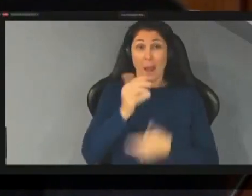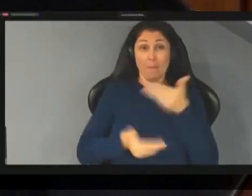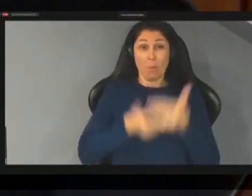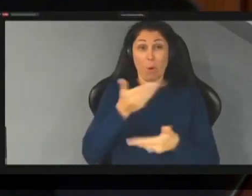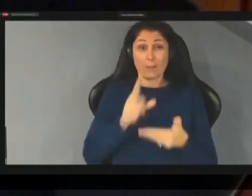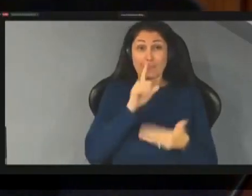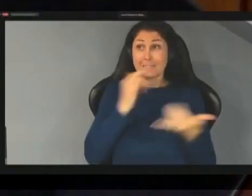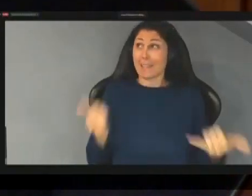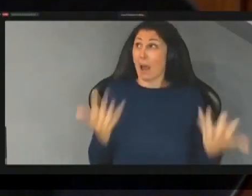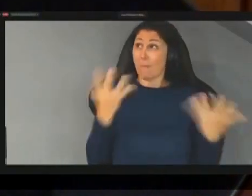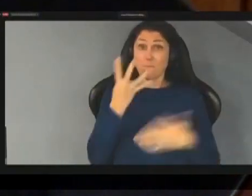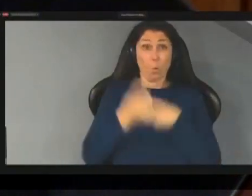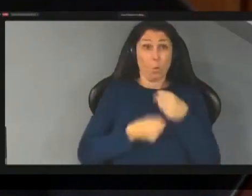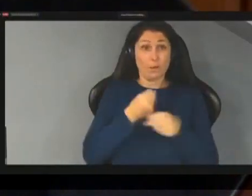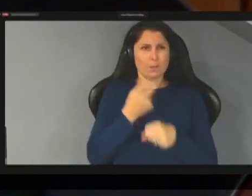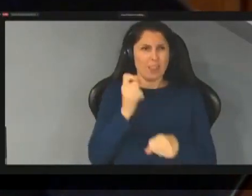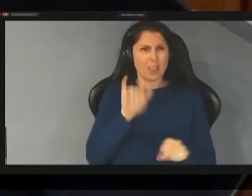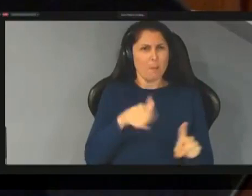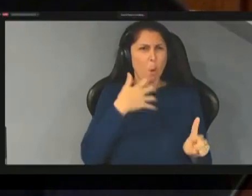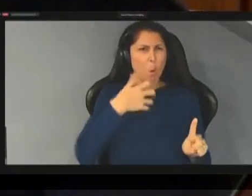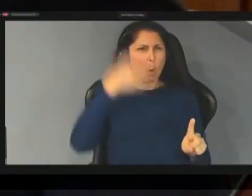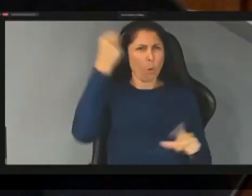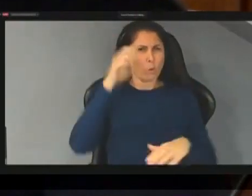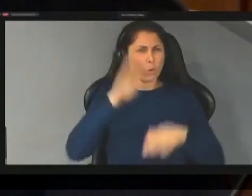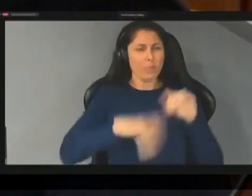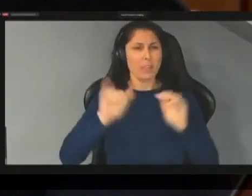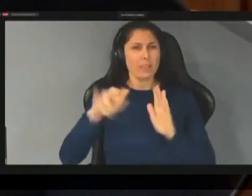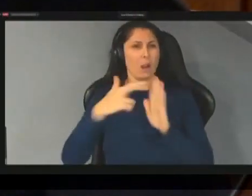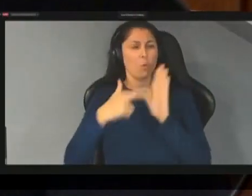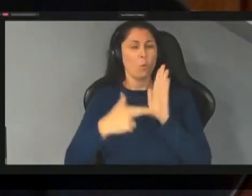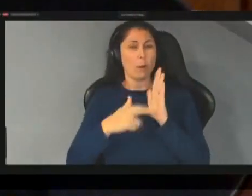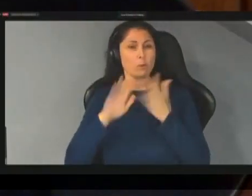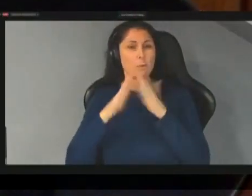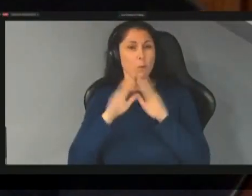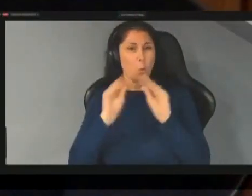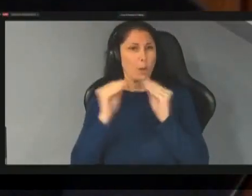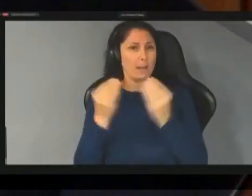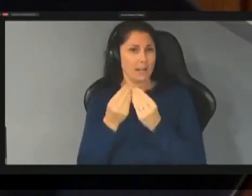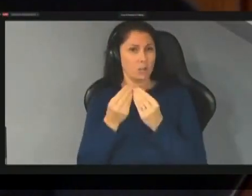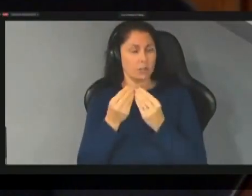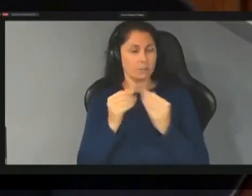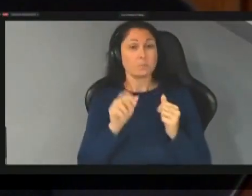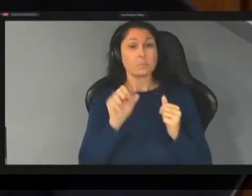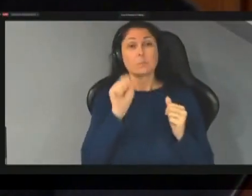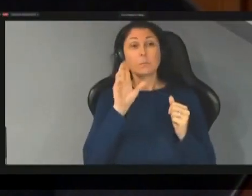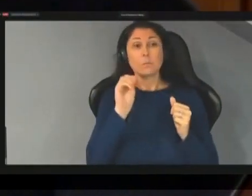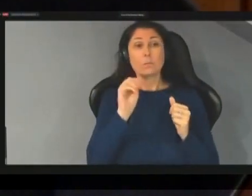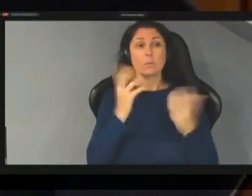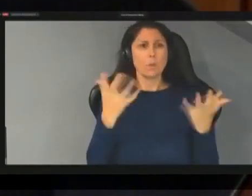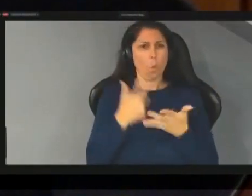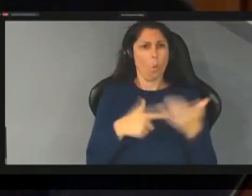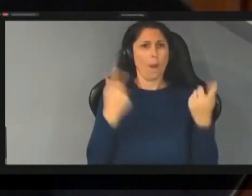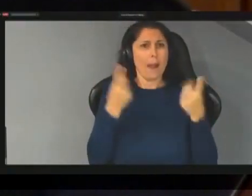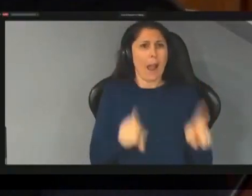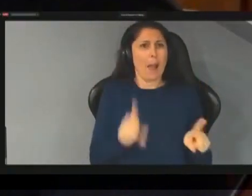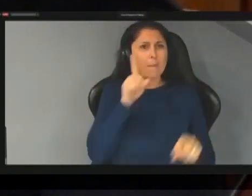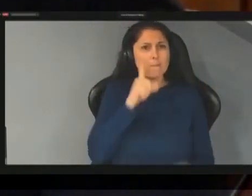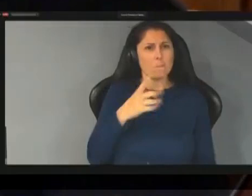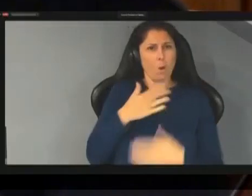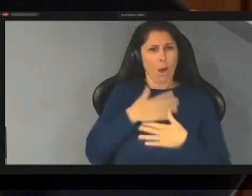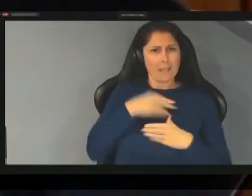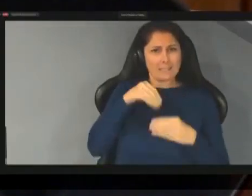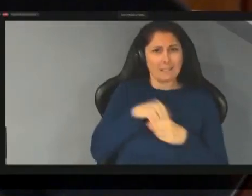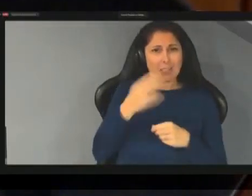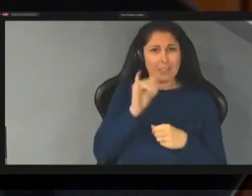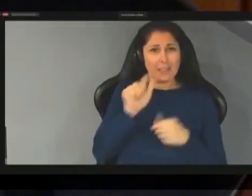years old, so it's a little older than the Registered Community Organization ordinance. So what happened for us in the Hill District was,